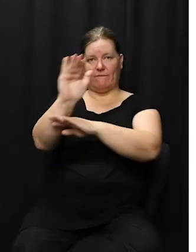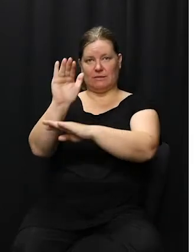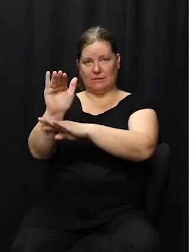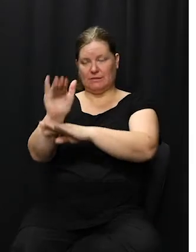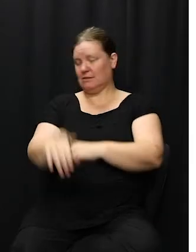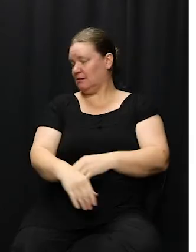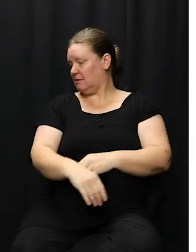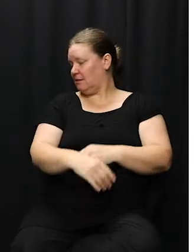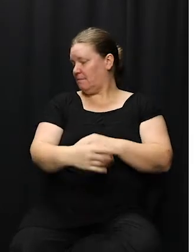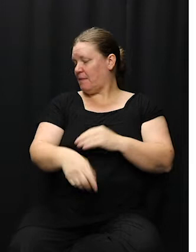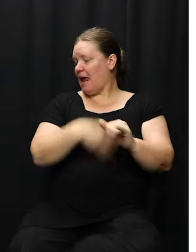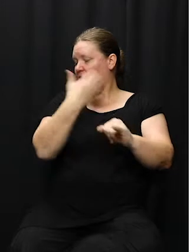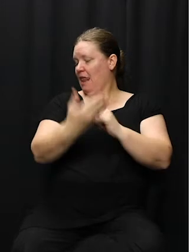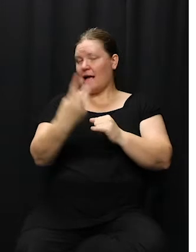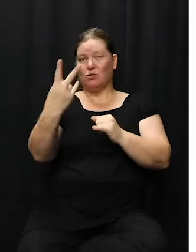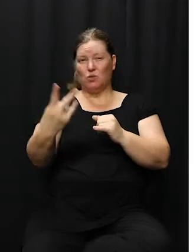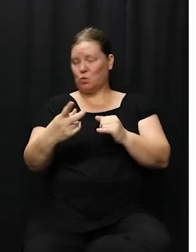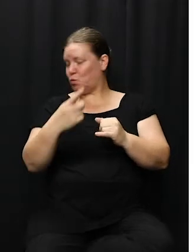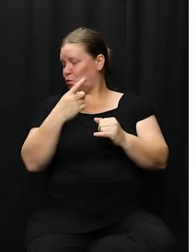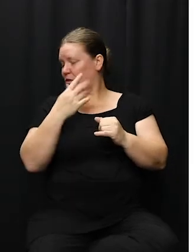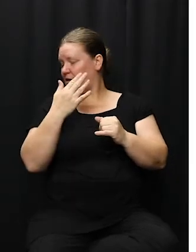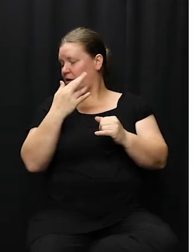either made here in Australia or overseas.